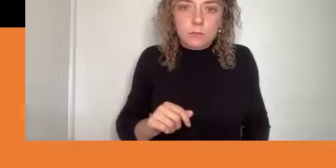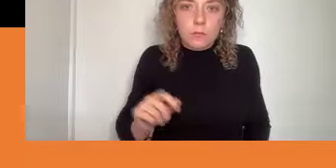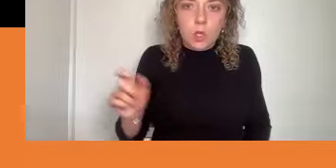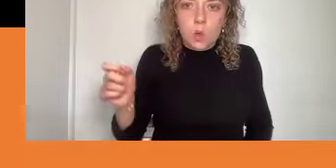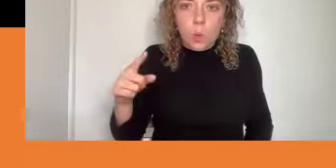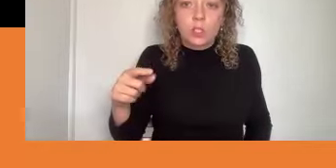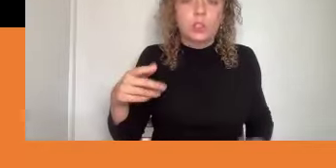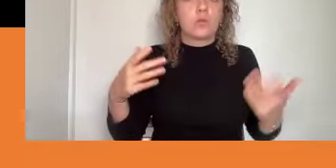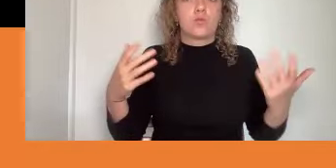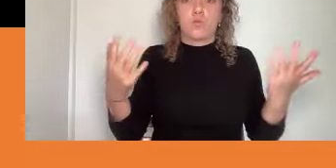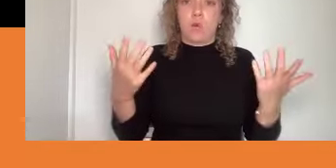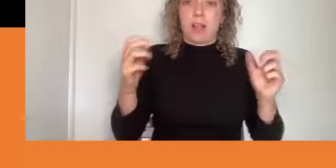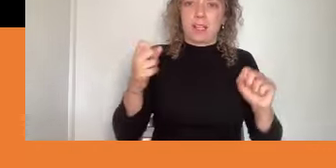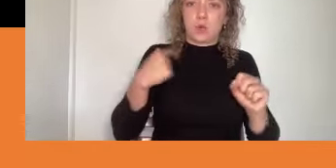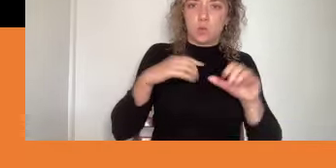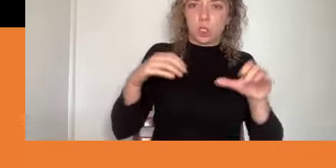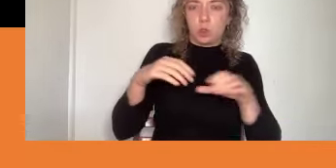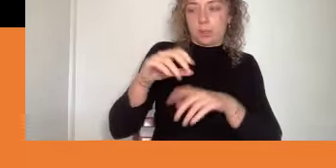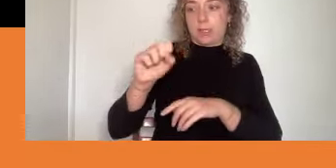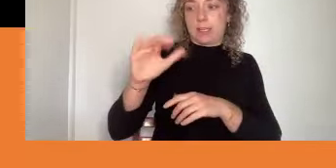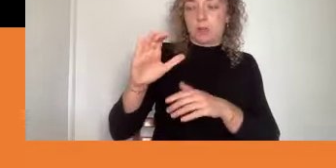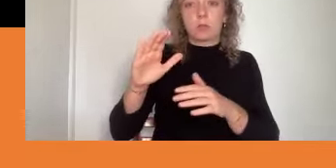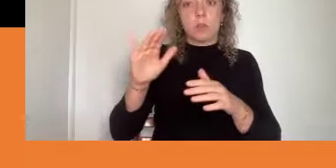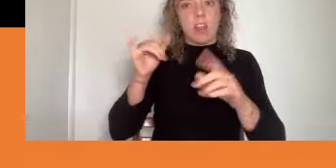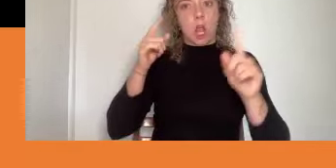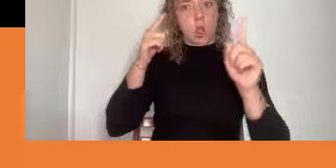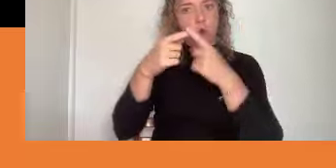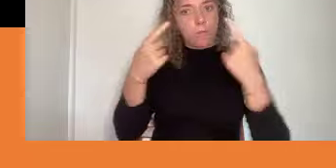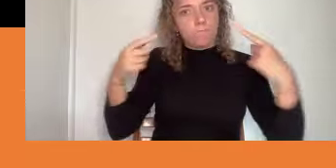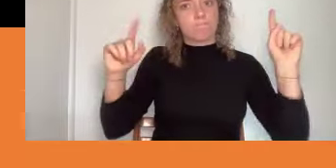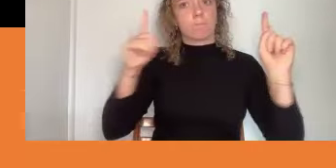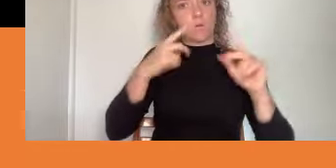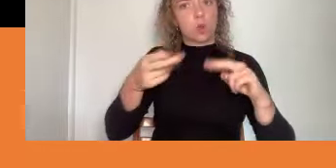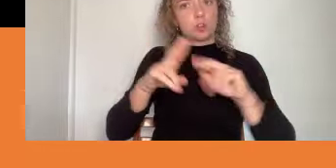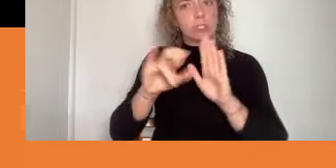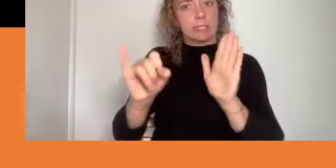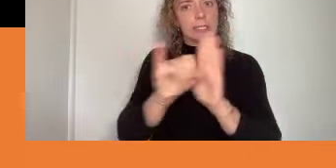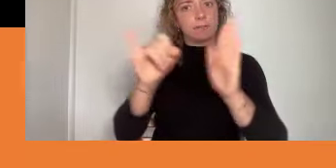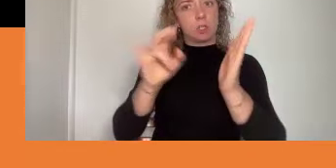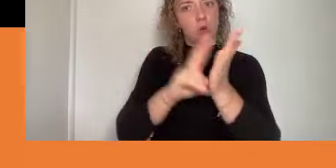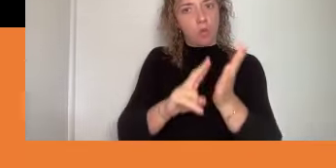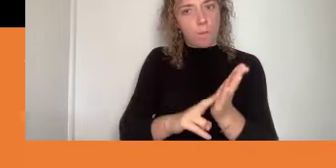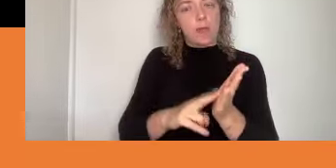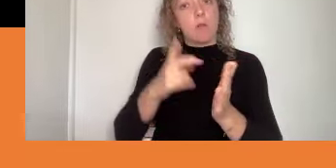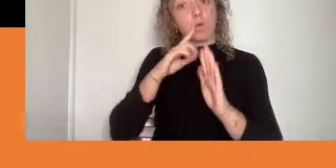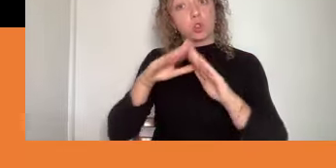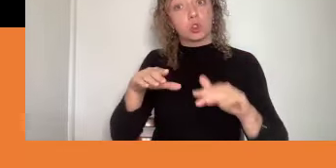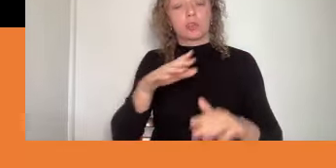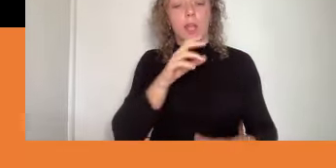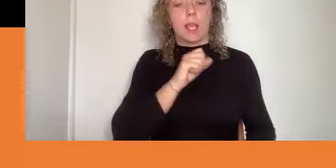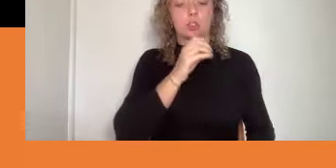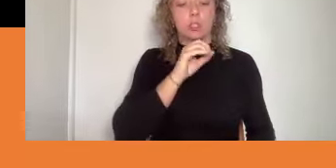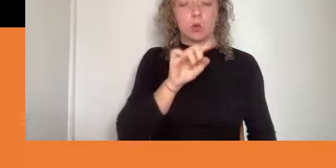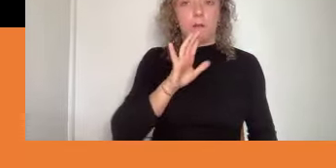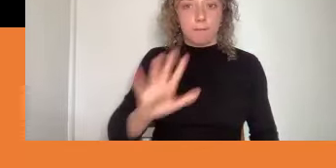what can we do in Sacramento to meet the goal of increasing identification and enrollment of children ages 0 to